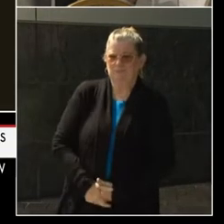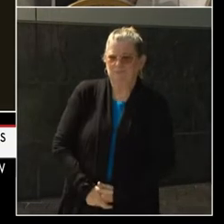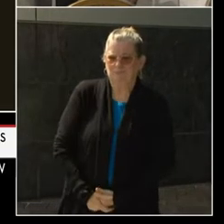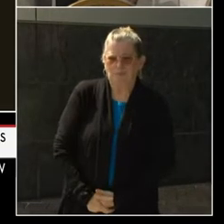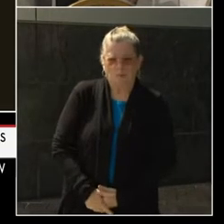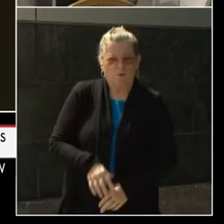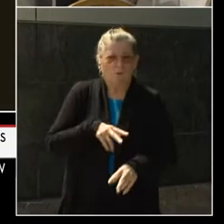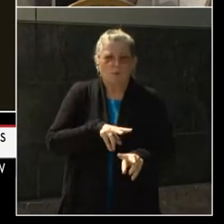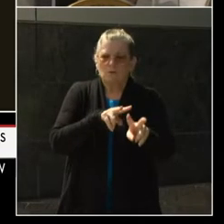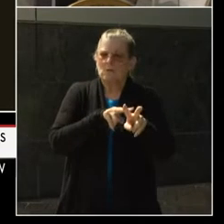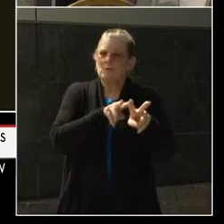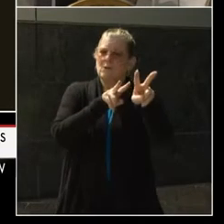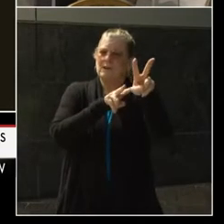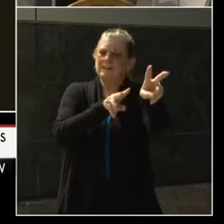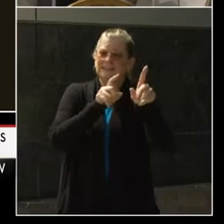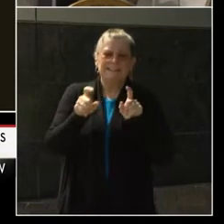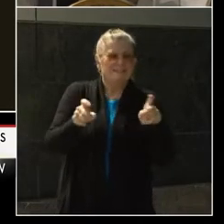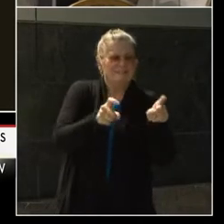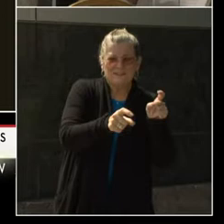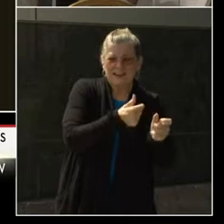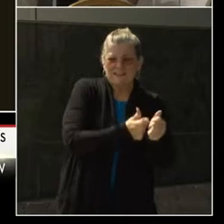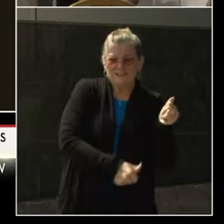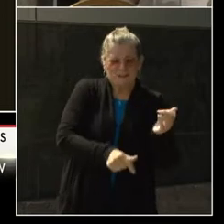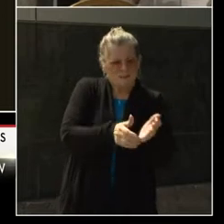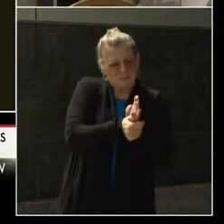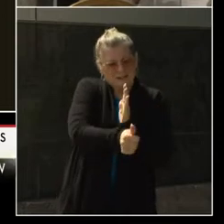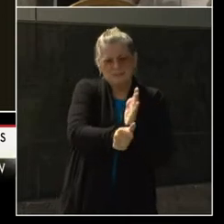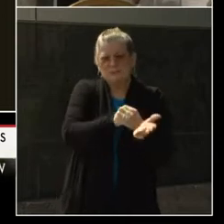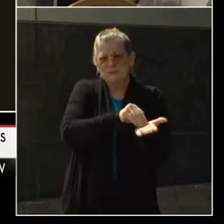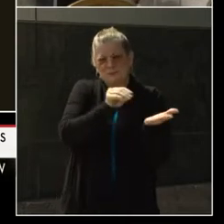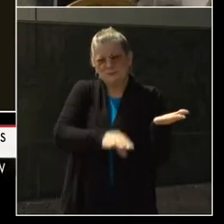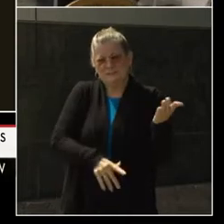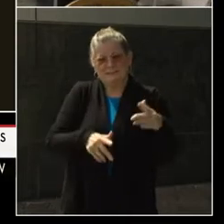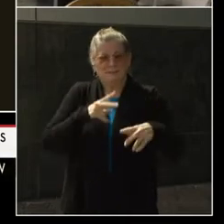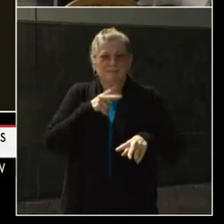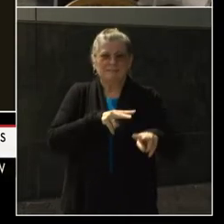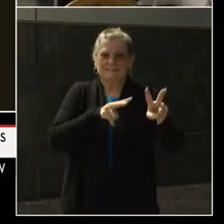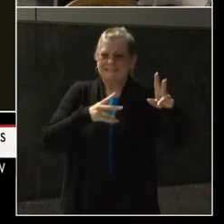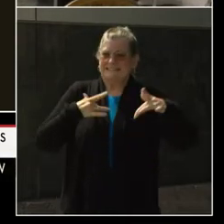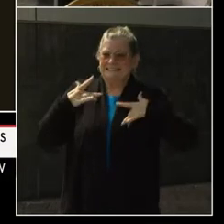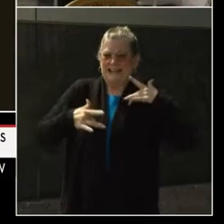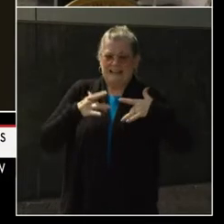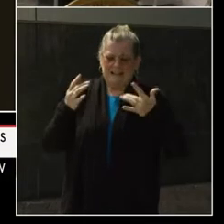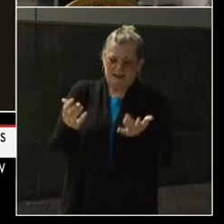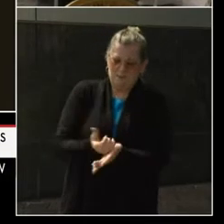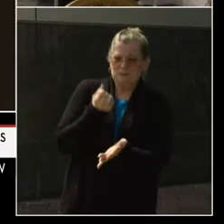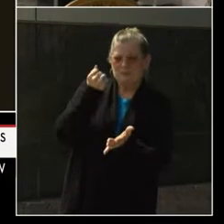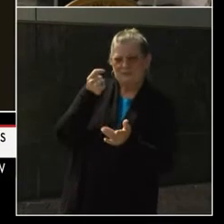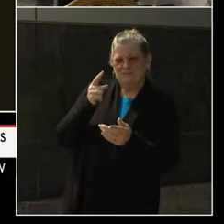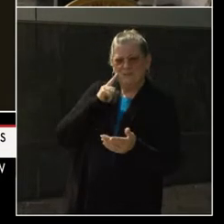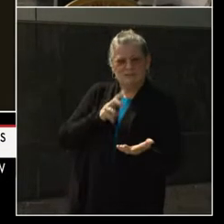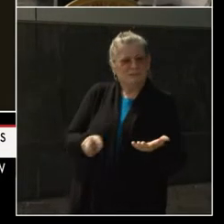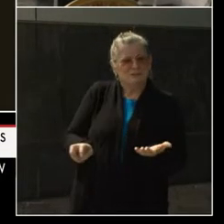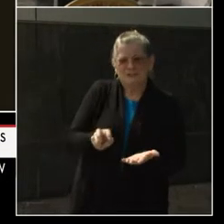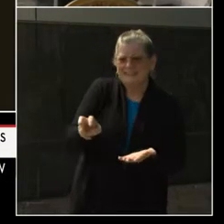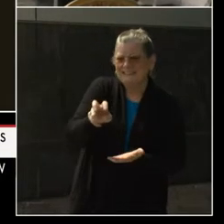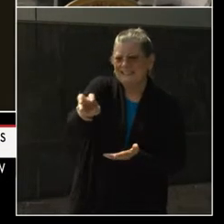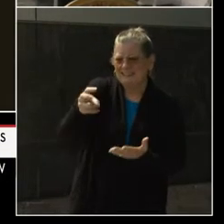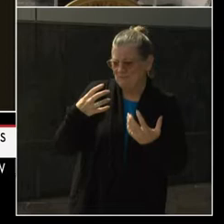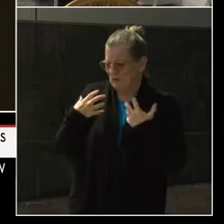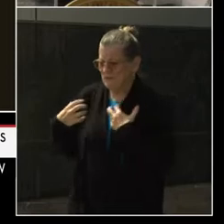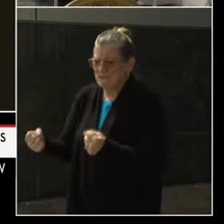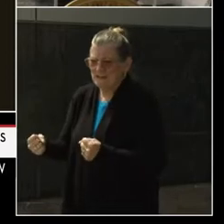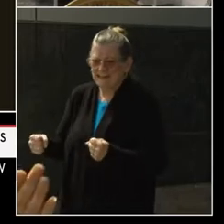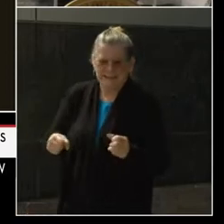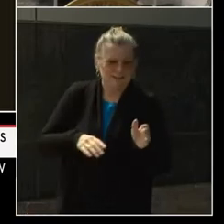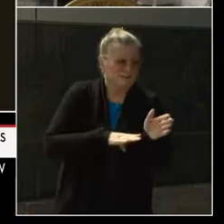student this unique and exciting opportunity. It's a core part of our journey from recovery to restoration. It's ensuring